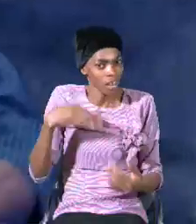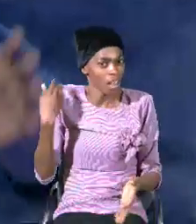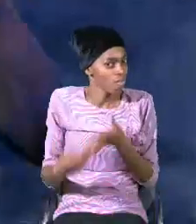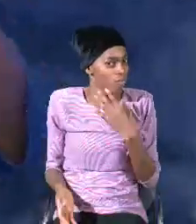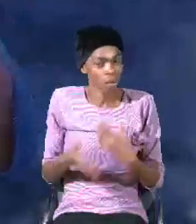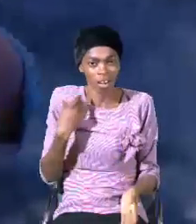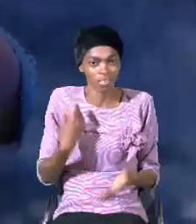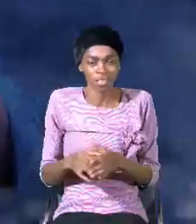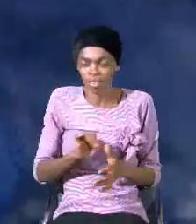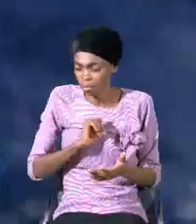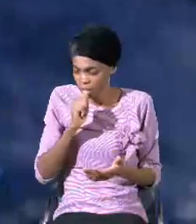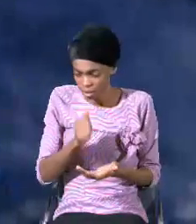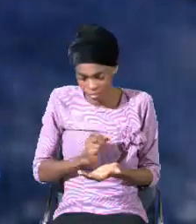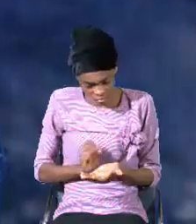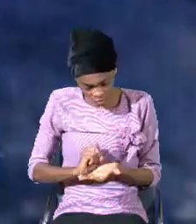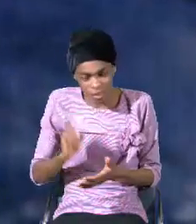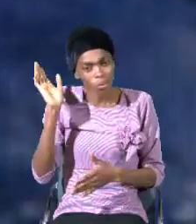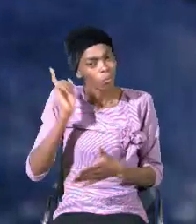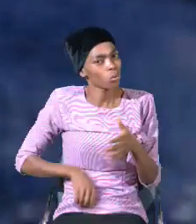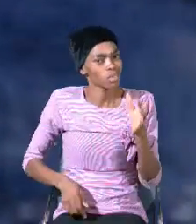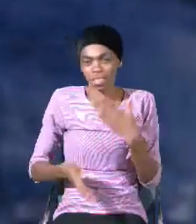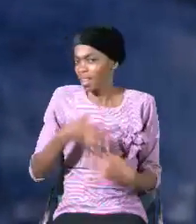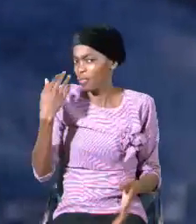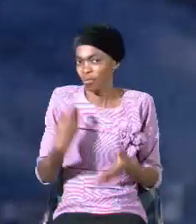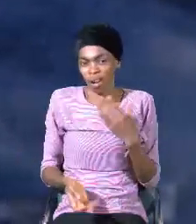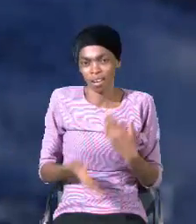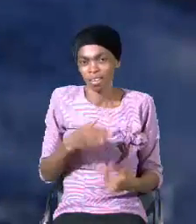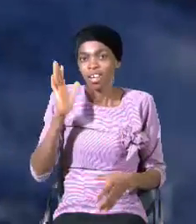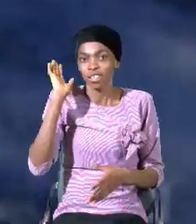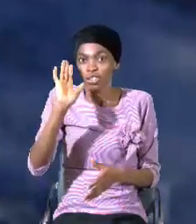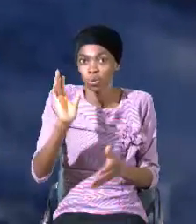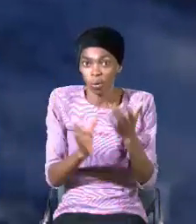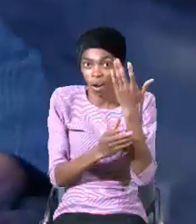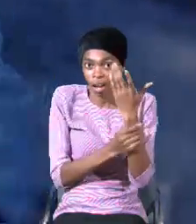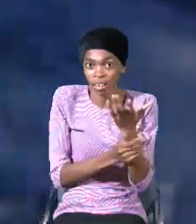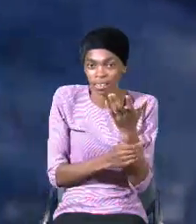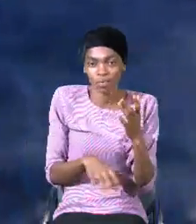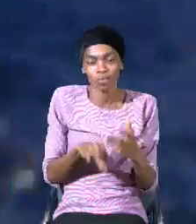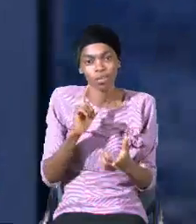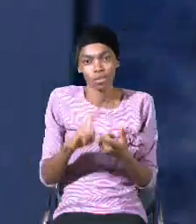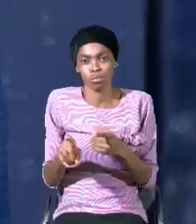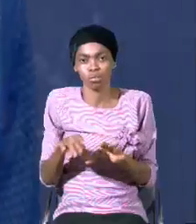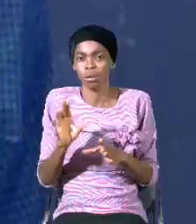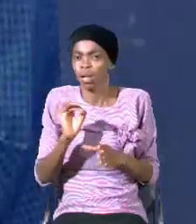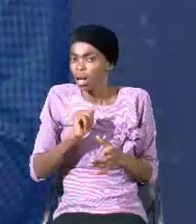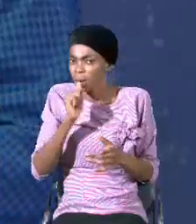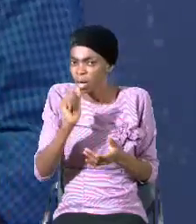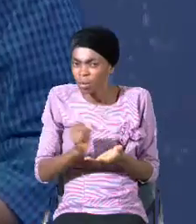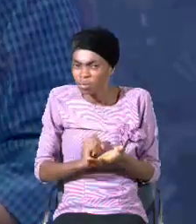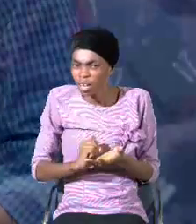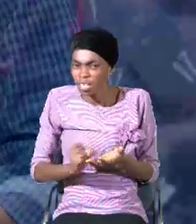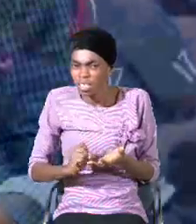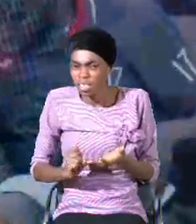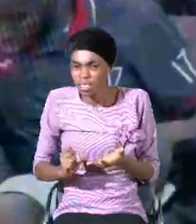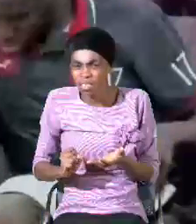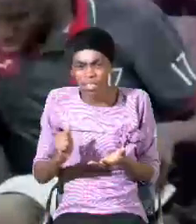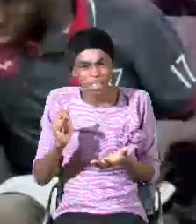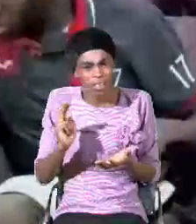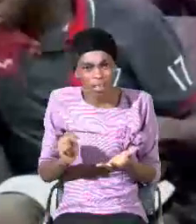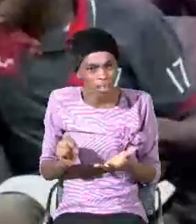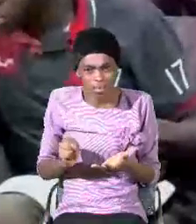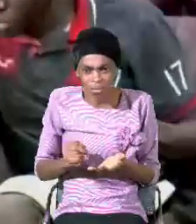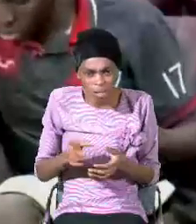essay? Whatsoever your hand finds to do. Am I writing an article? Am